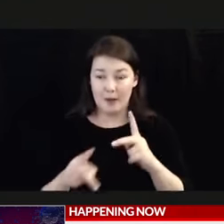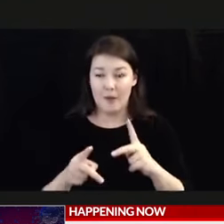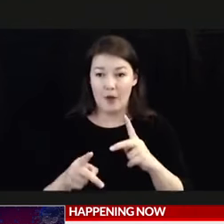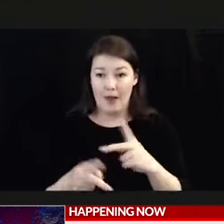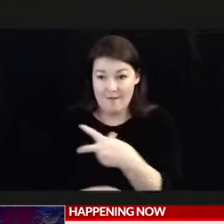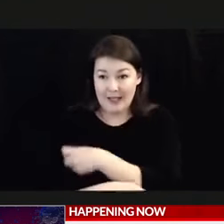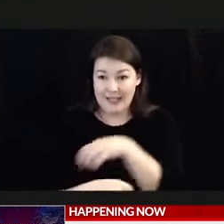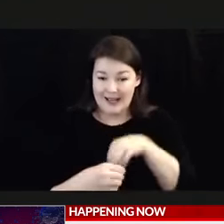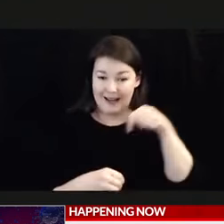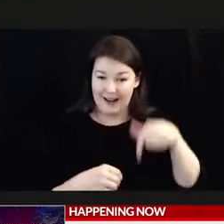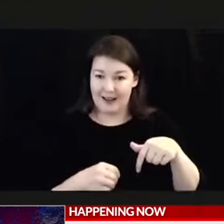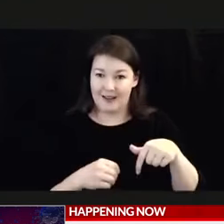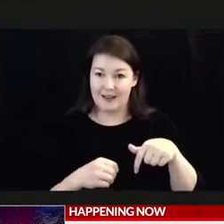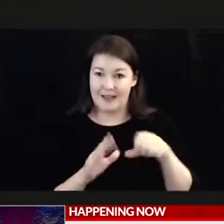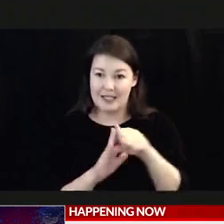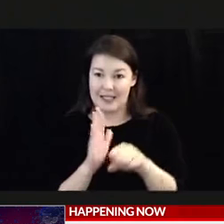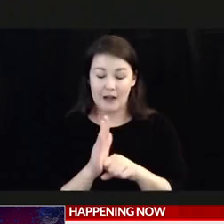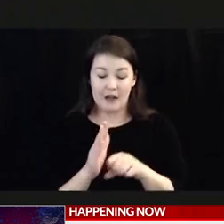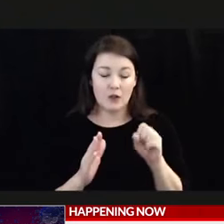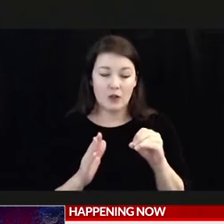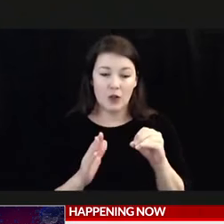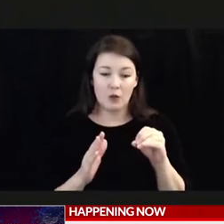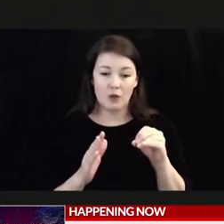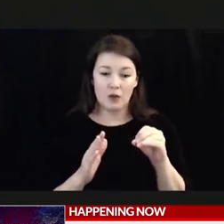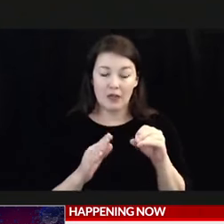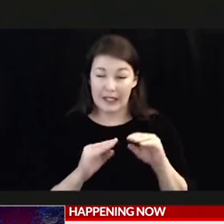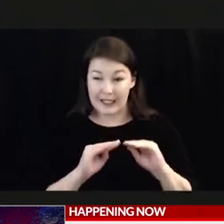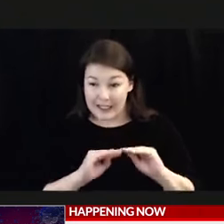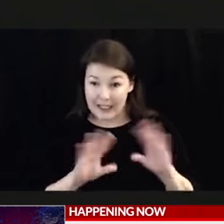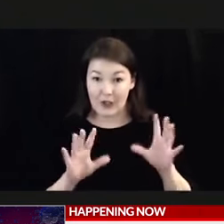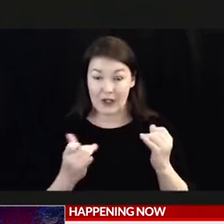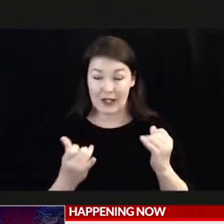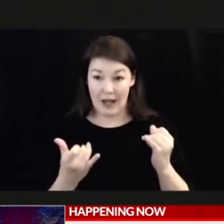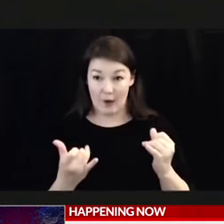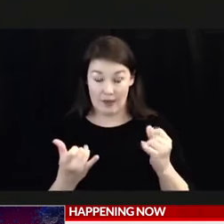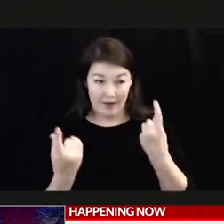Colorado. So the first question is it clear now that the effectiveness of the